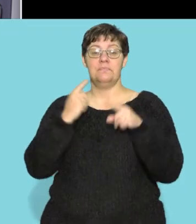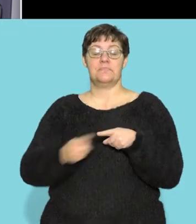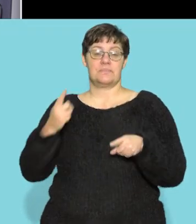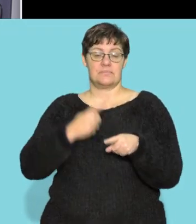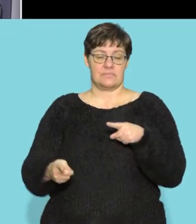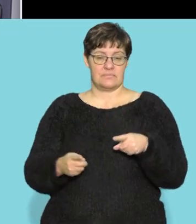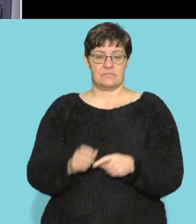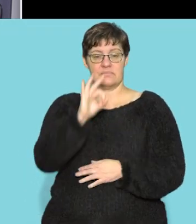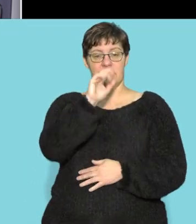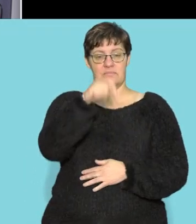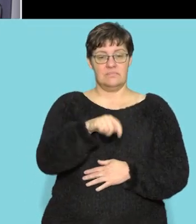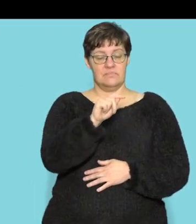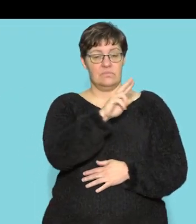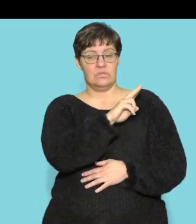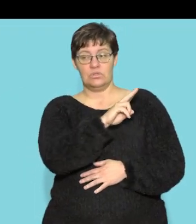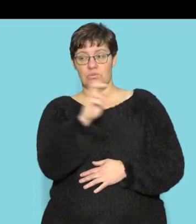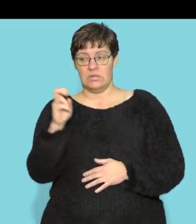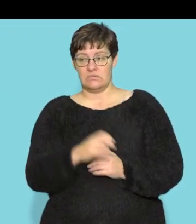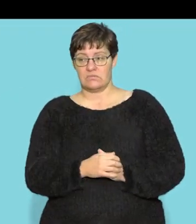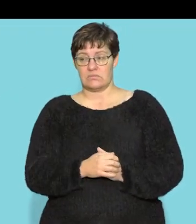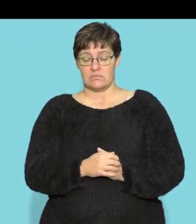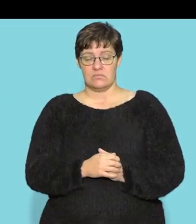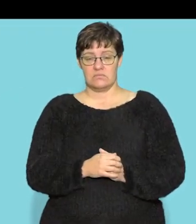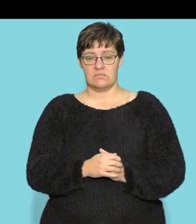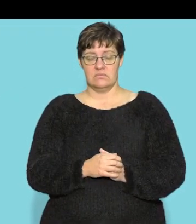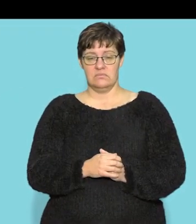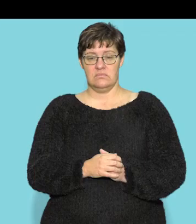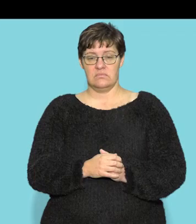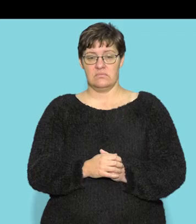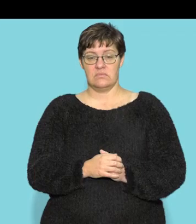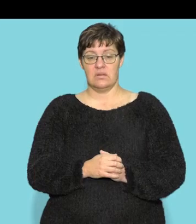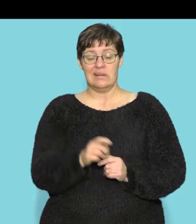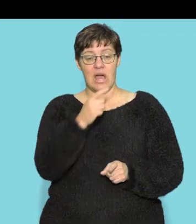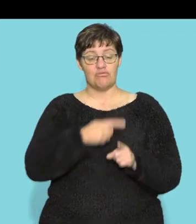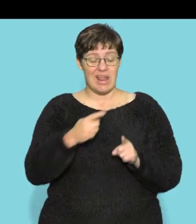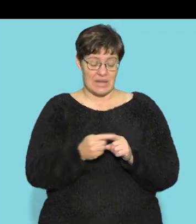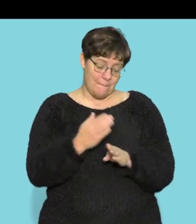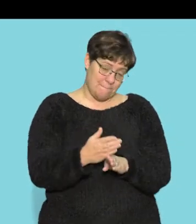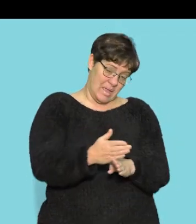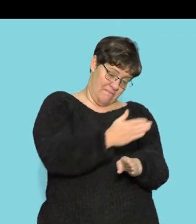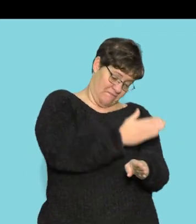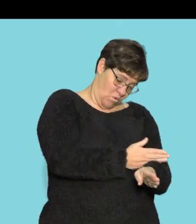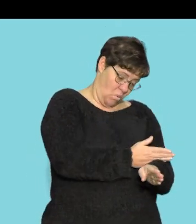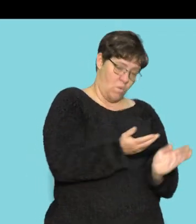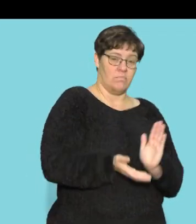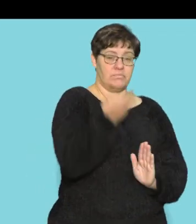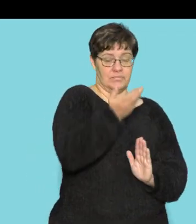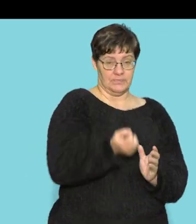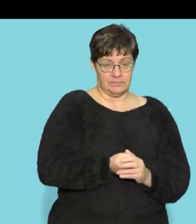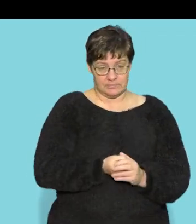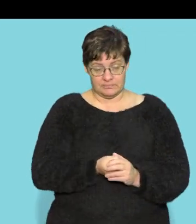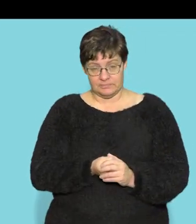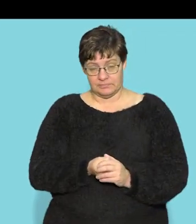the rental of 3,200. So this was the rental prior, before the